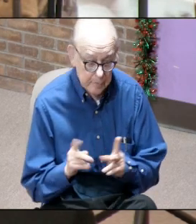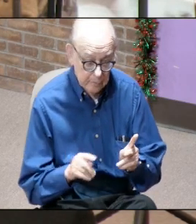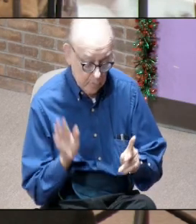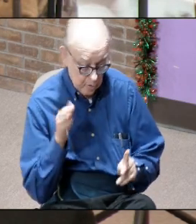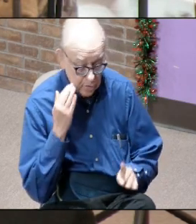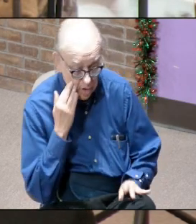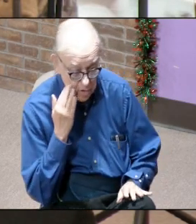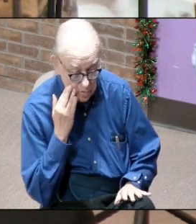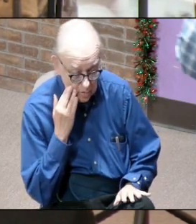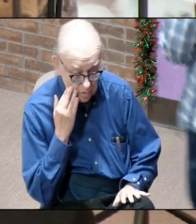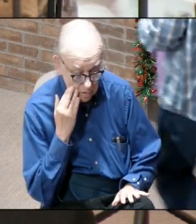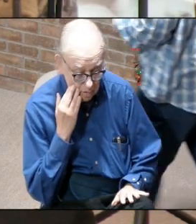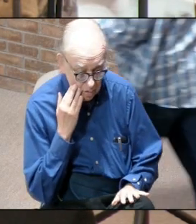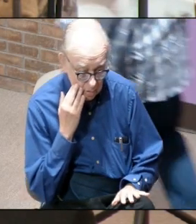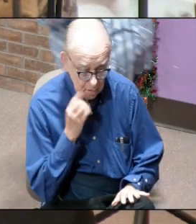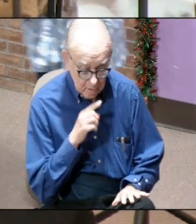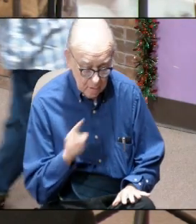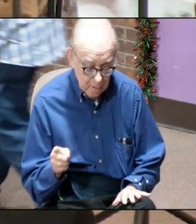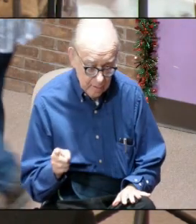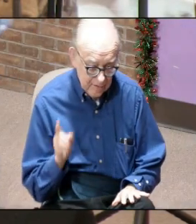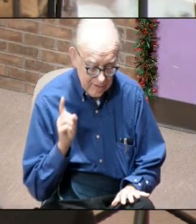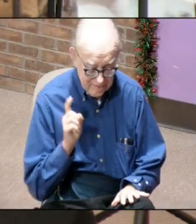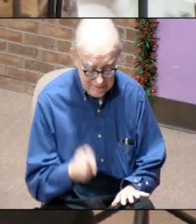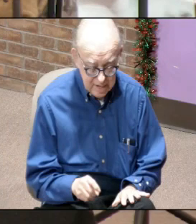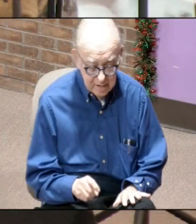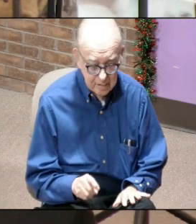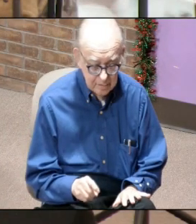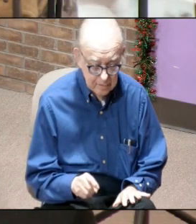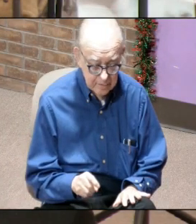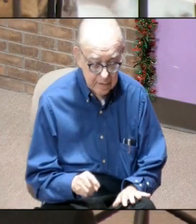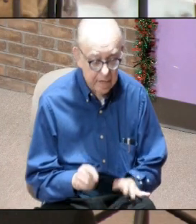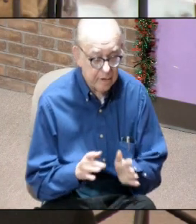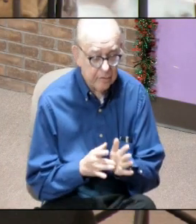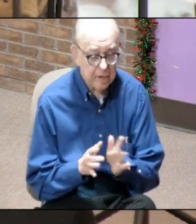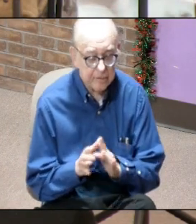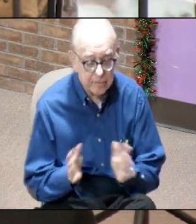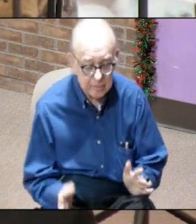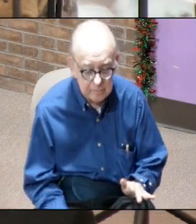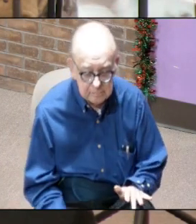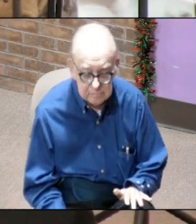know that they need him?